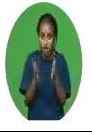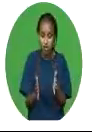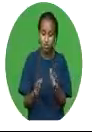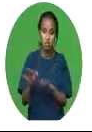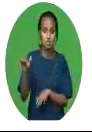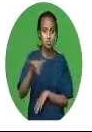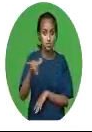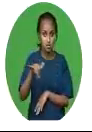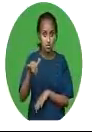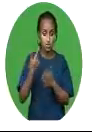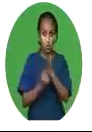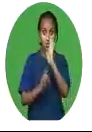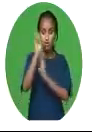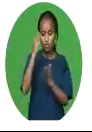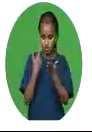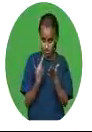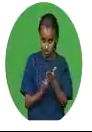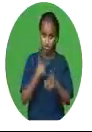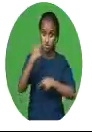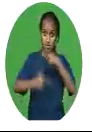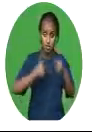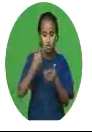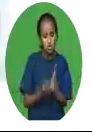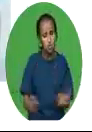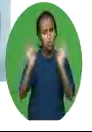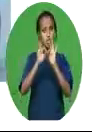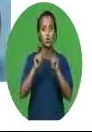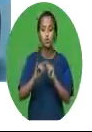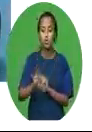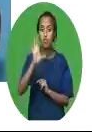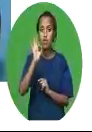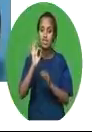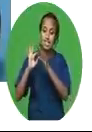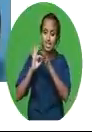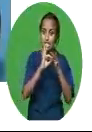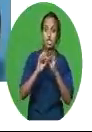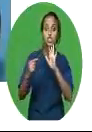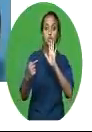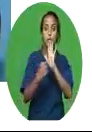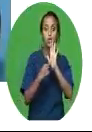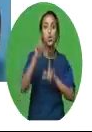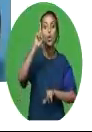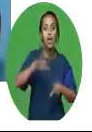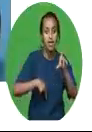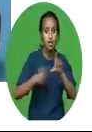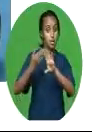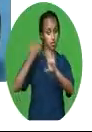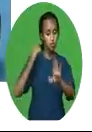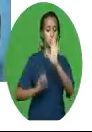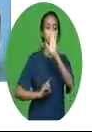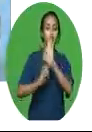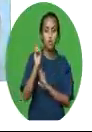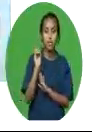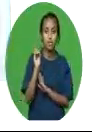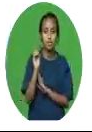the patterns of such structures, it's important to find their intersection point or line before the